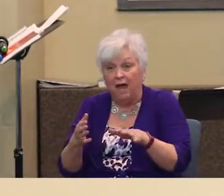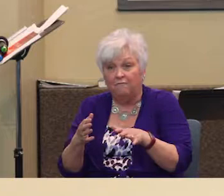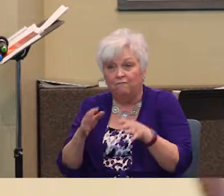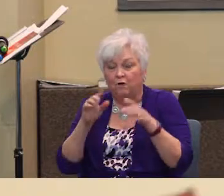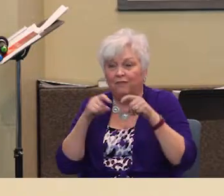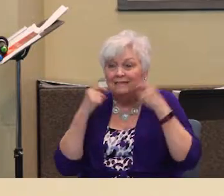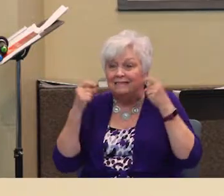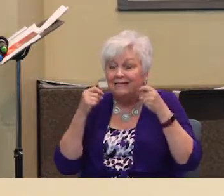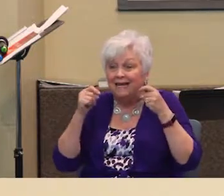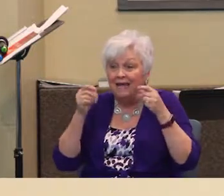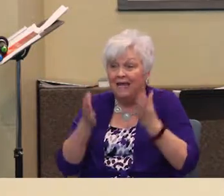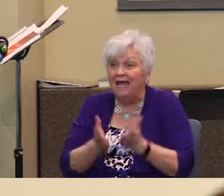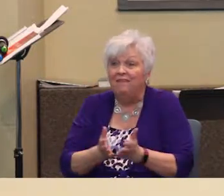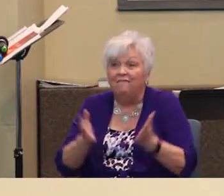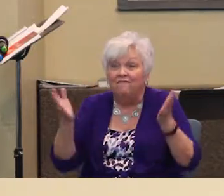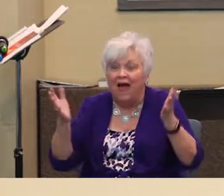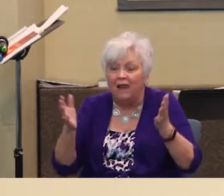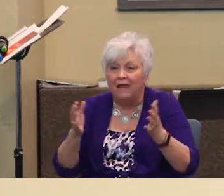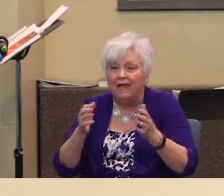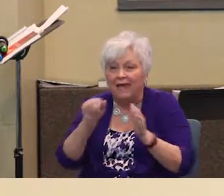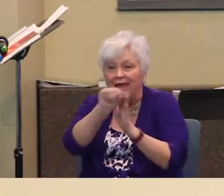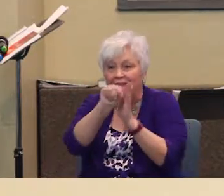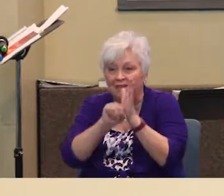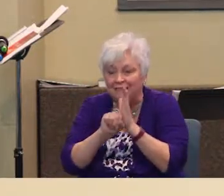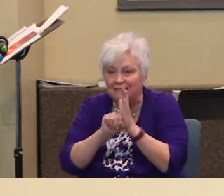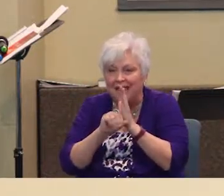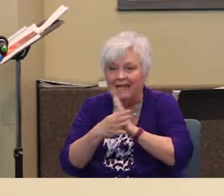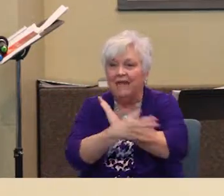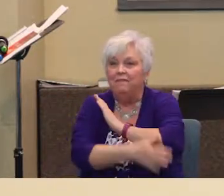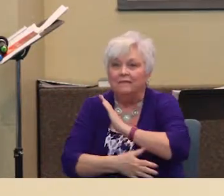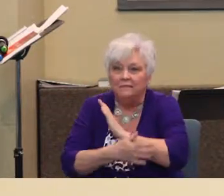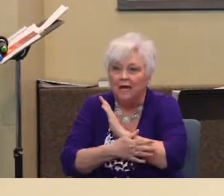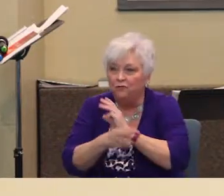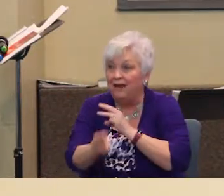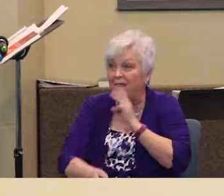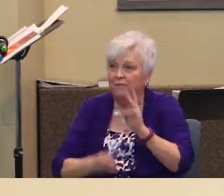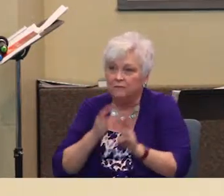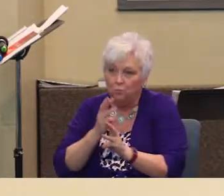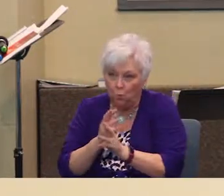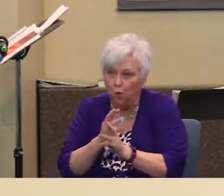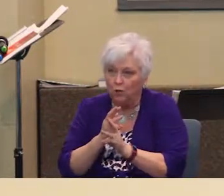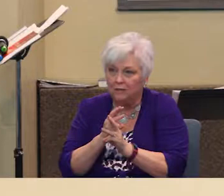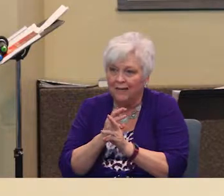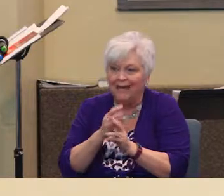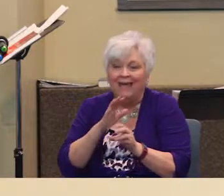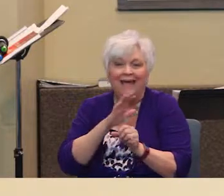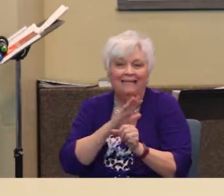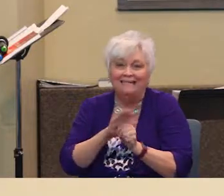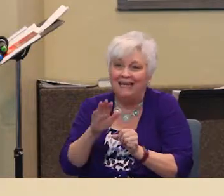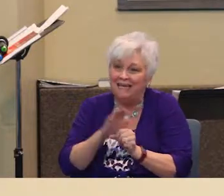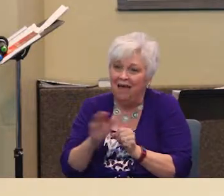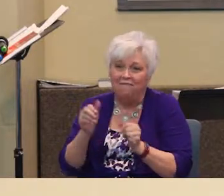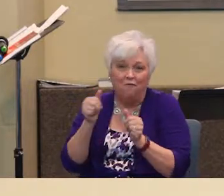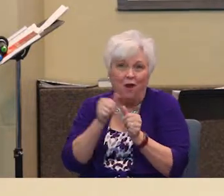for the sin that's in this state and in this country and in this world. And it's enough for everyone.